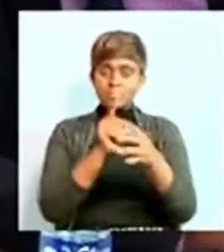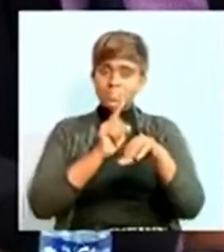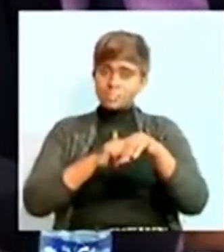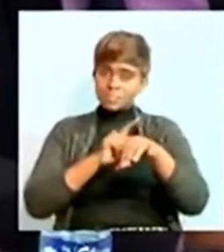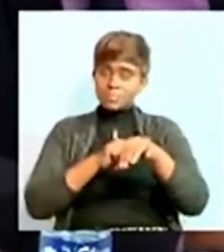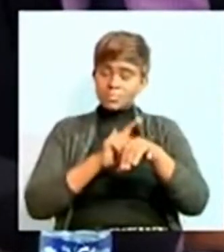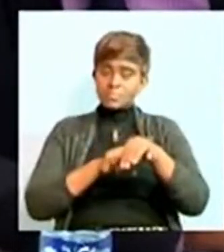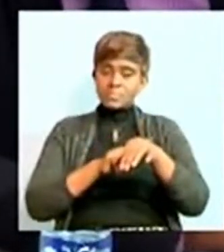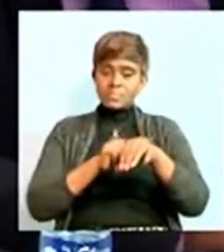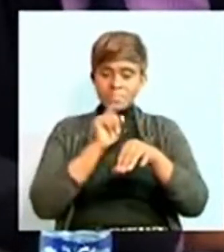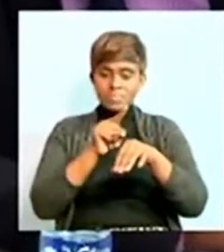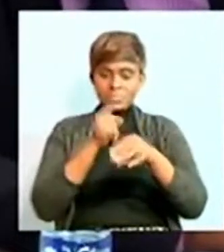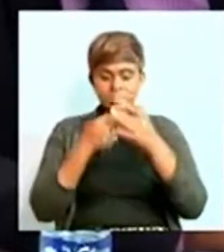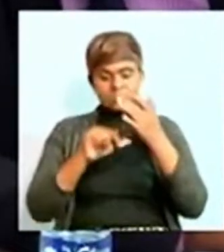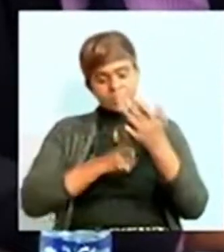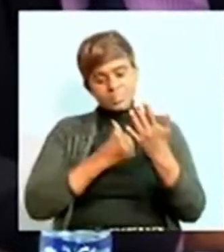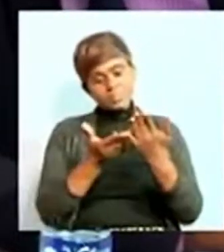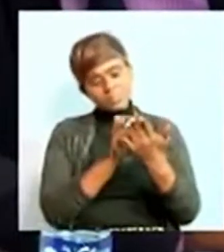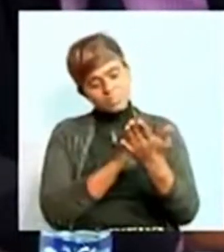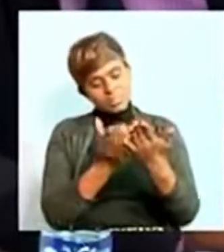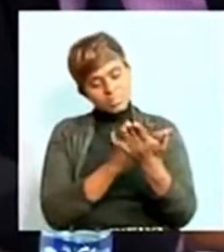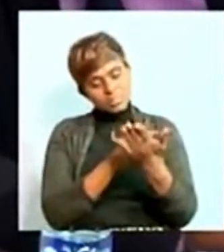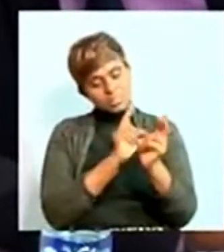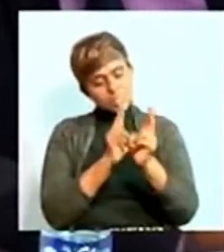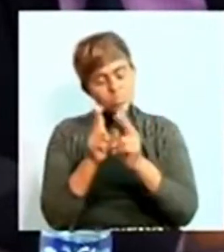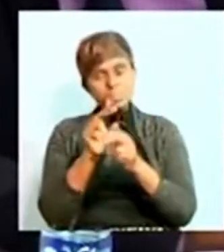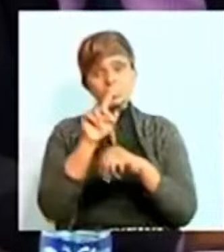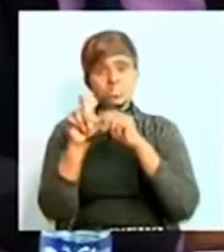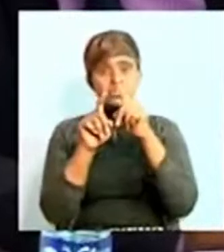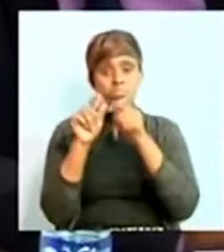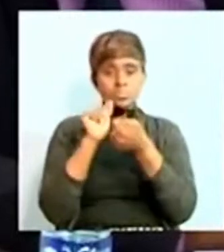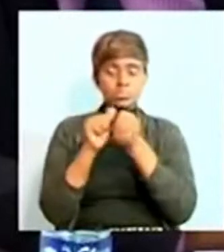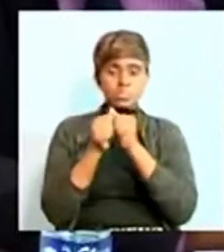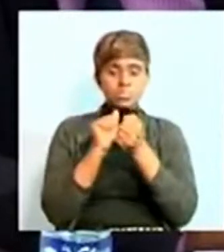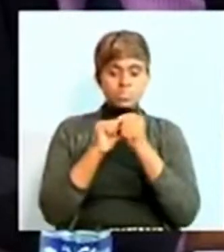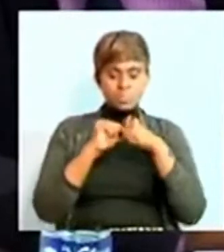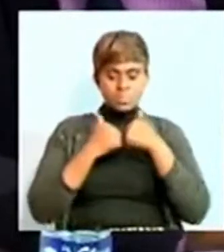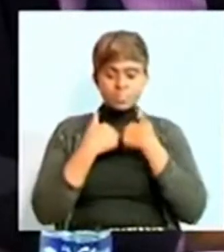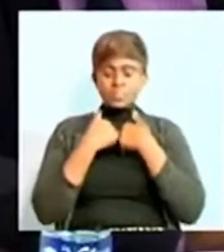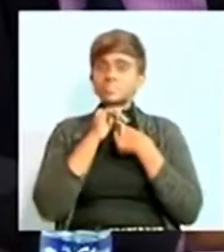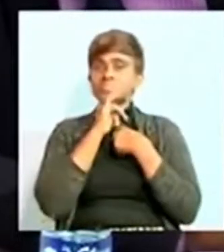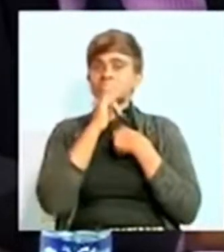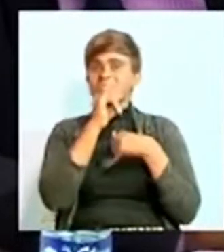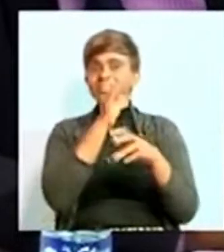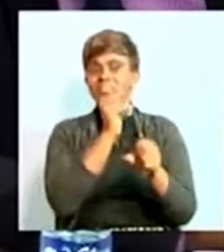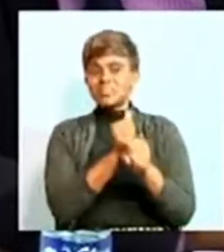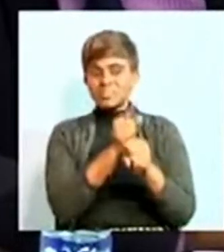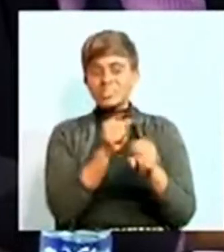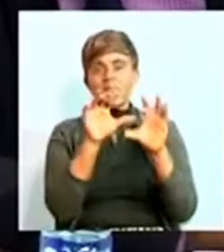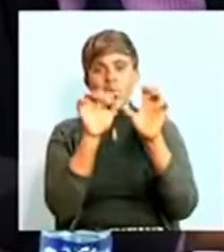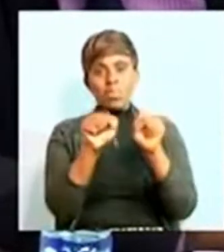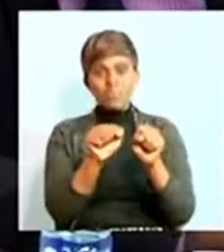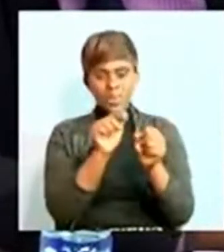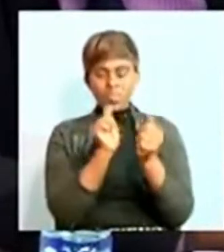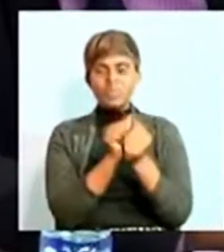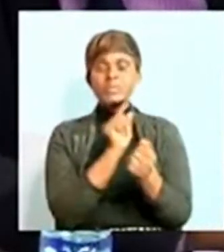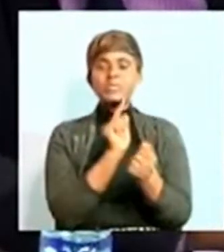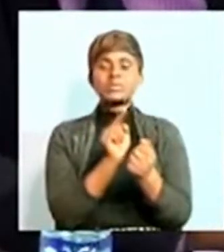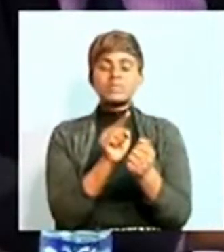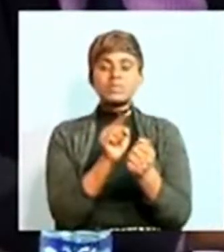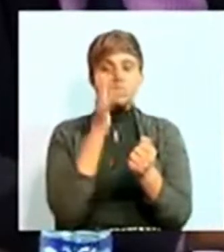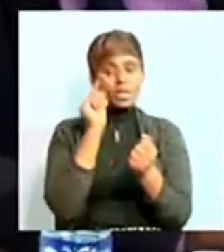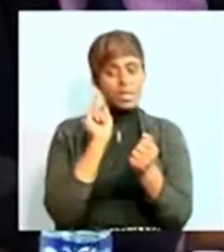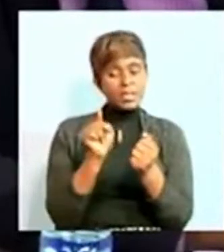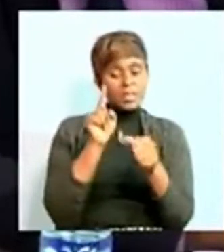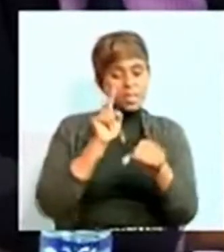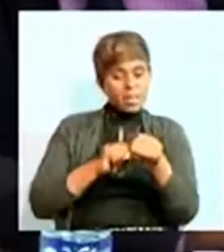time that we were perusing and responding to queries, we had not yet received the confirmation on this. No wonder